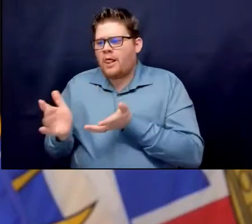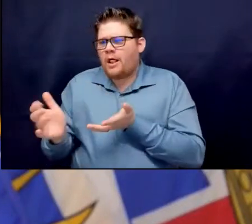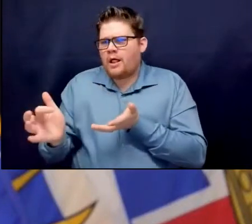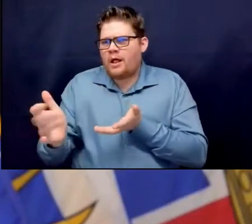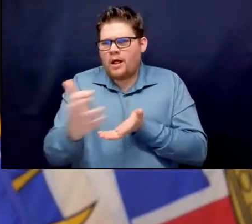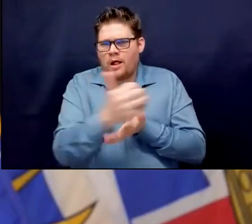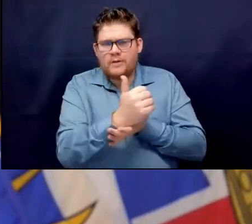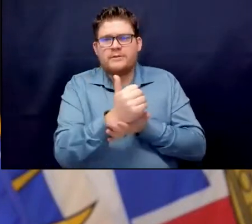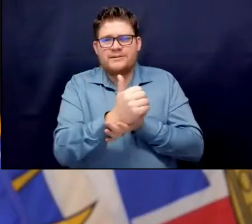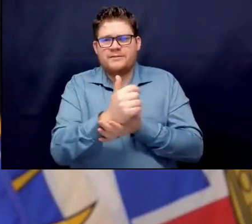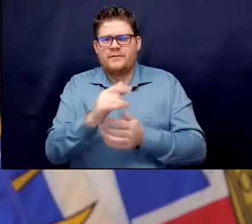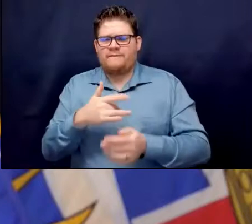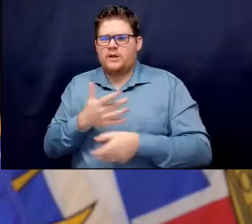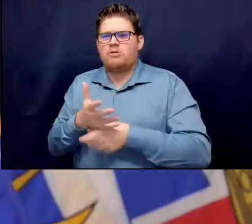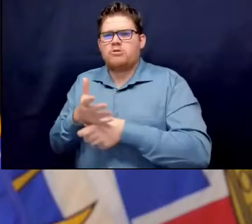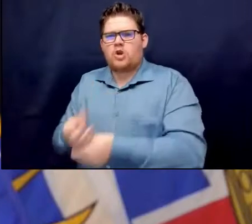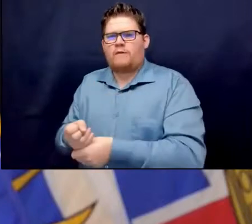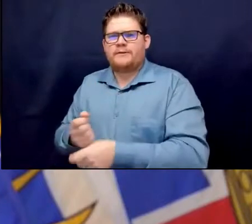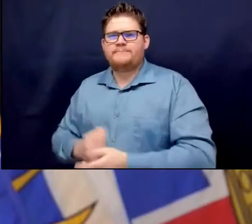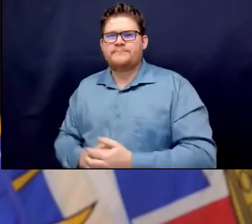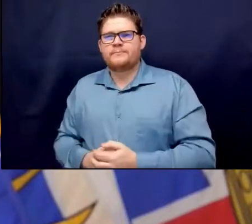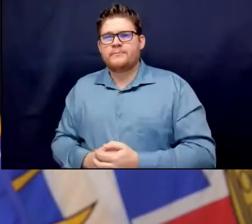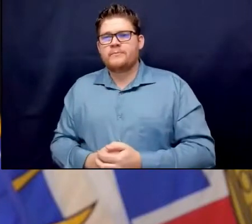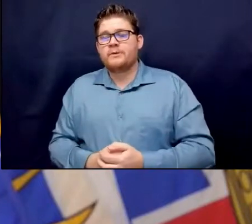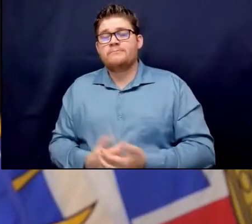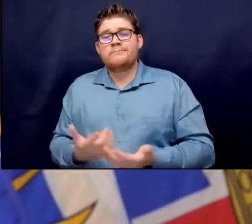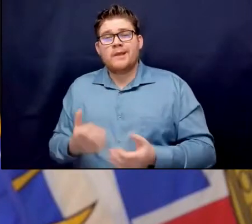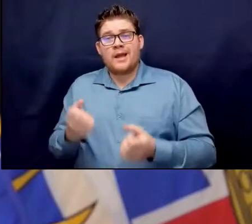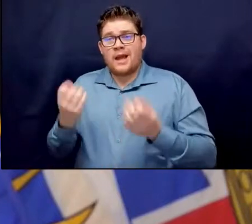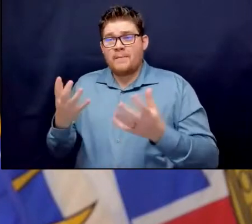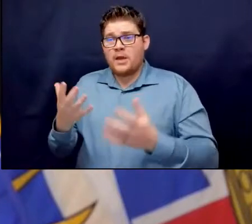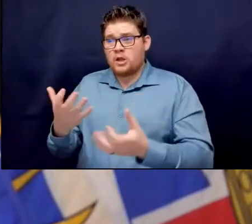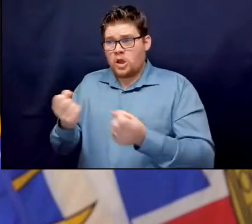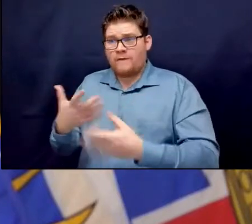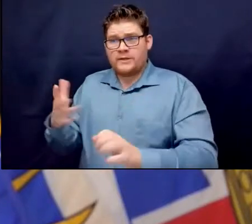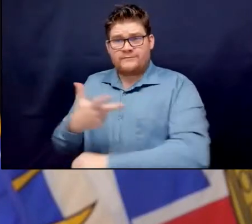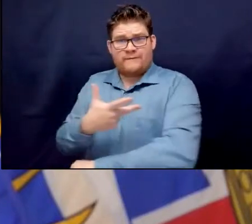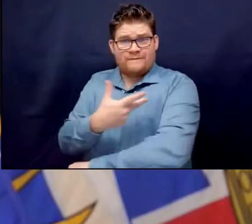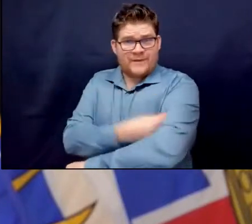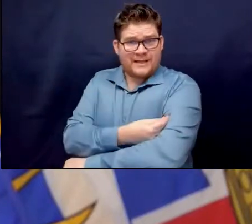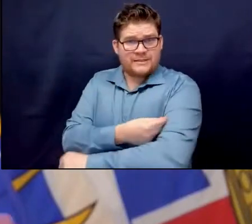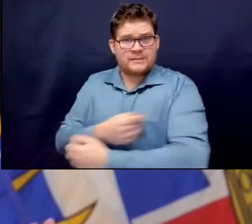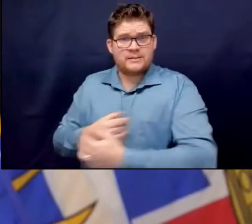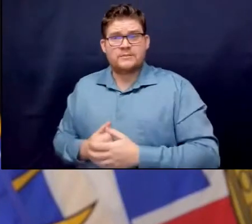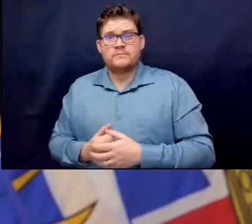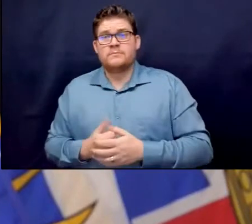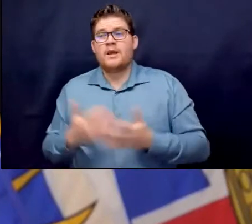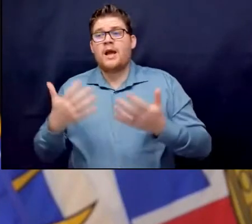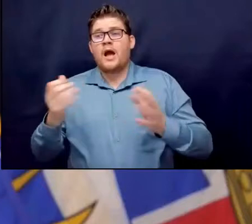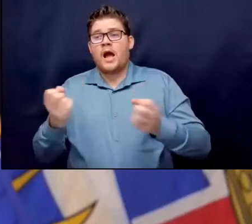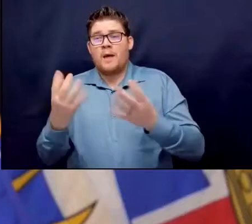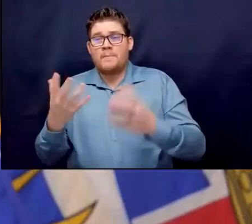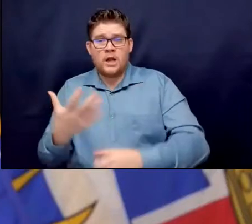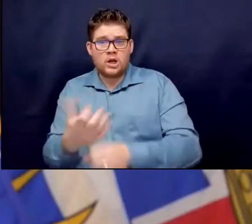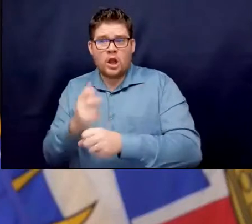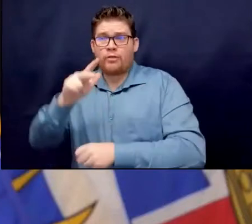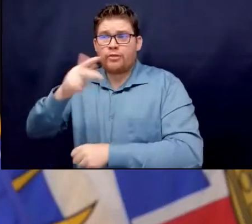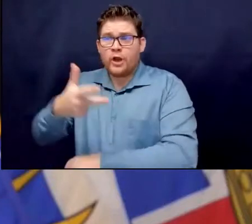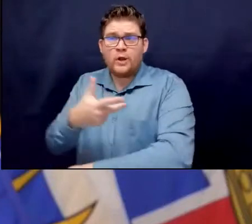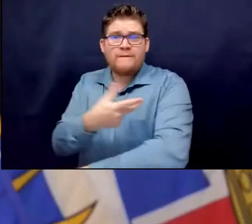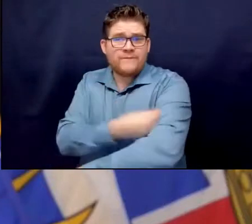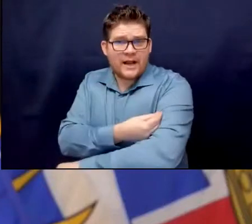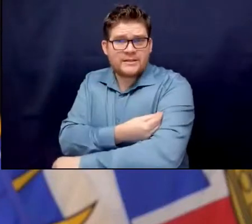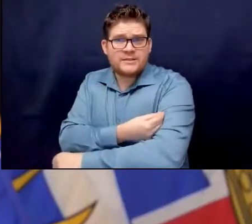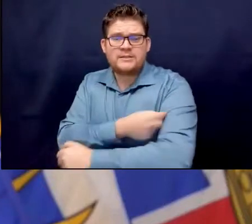good estimate of things around booster doses and who's got them and stuff like that. So there are many, many different caveats and what we